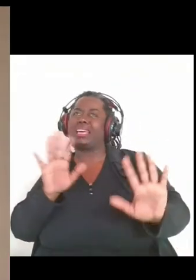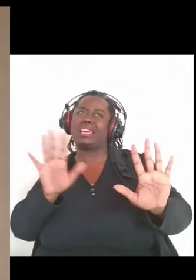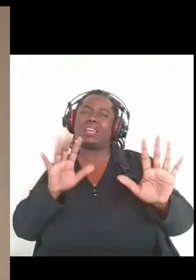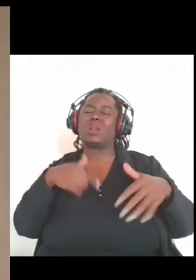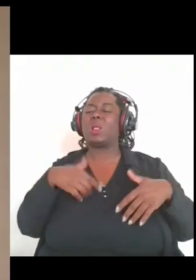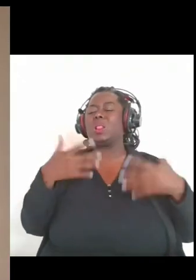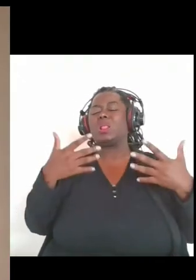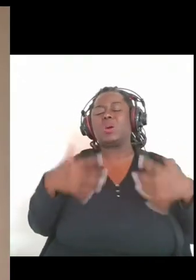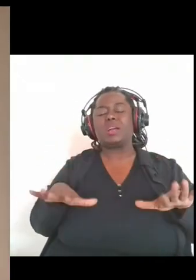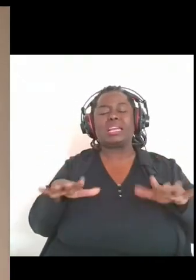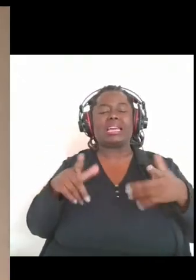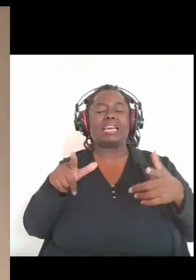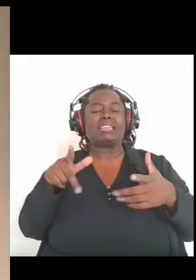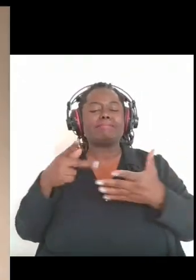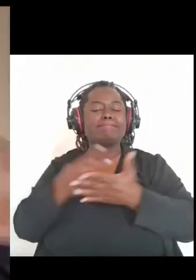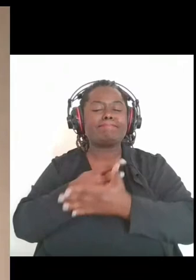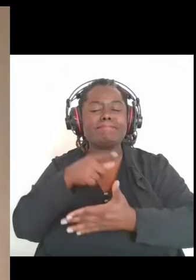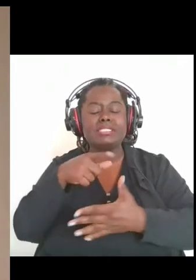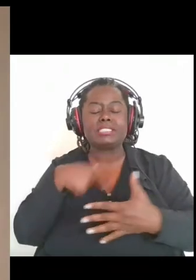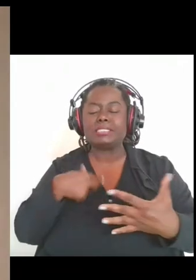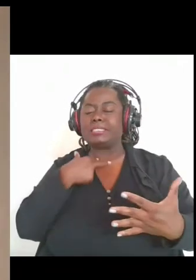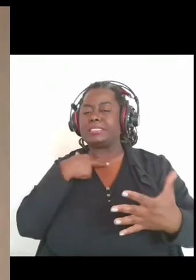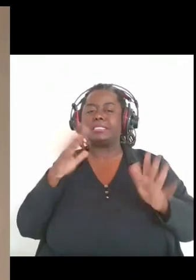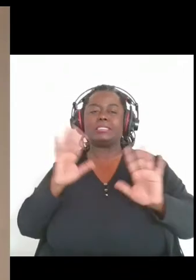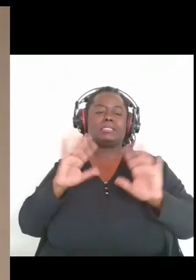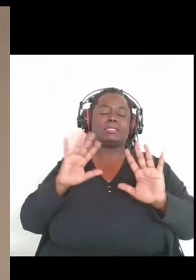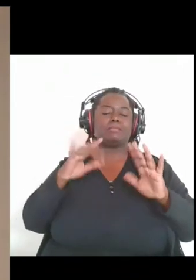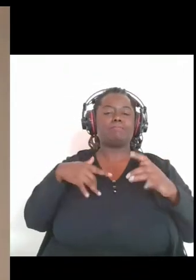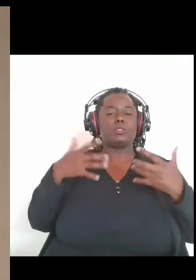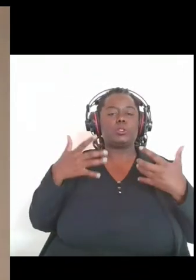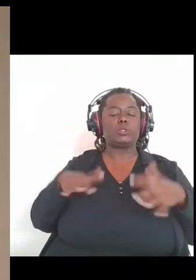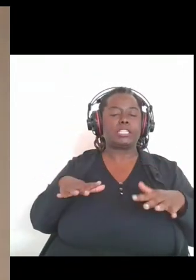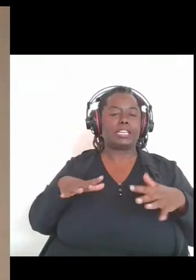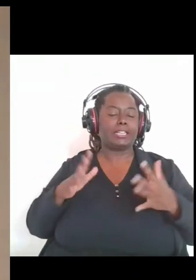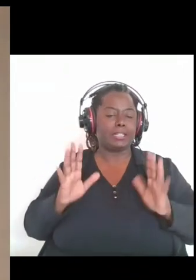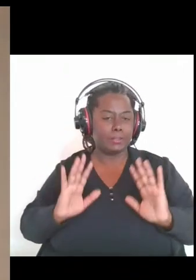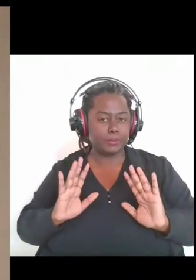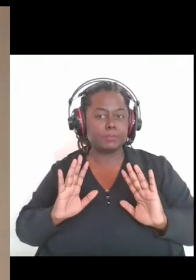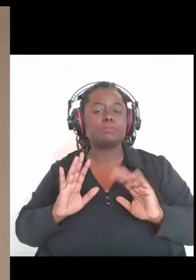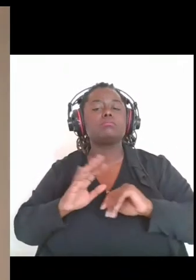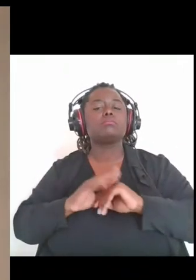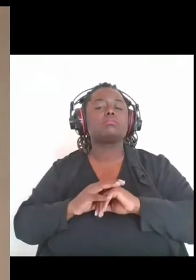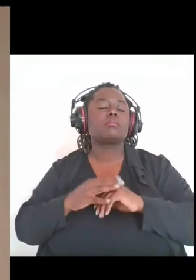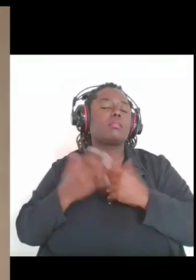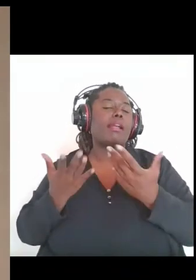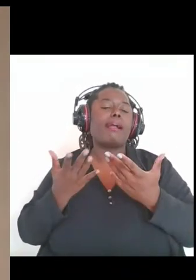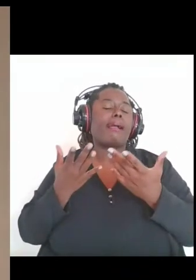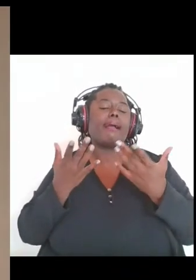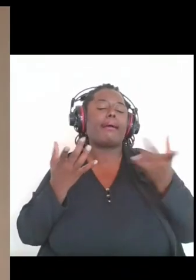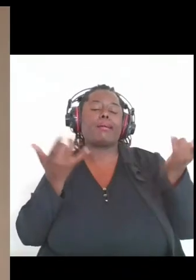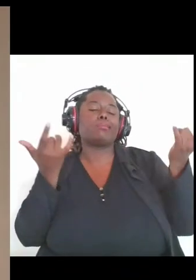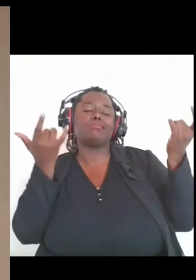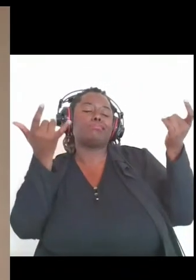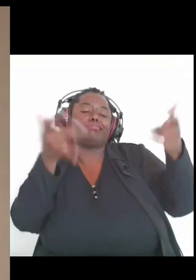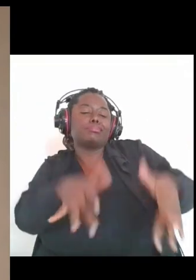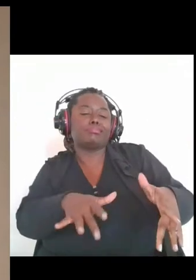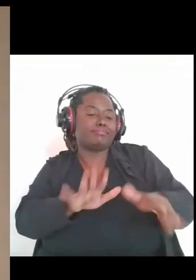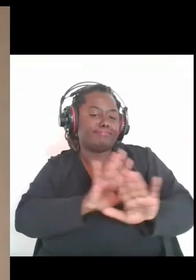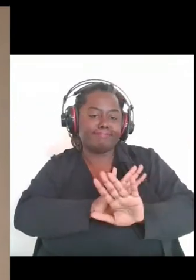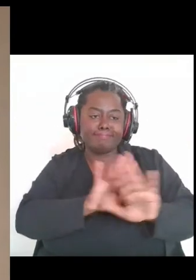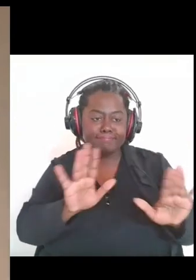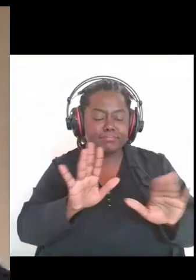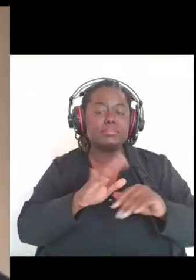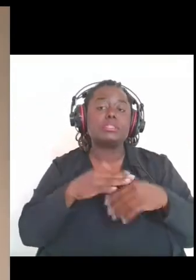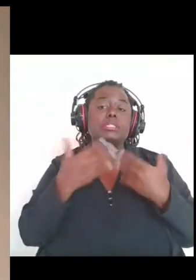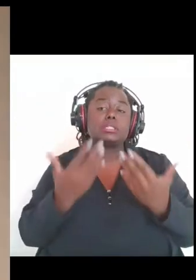inspection and sometimes people do not want to expose themselves to this type of situation and they